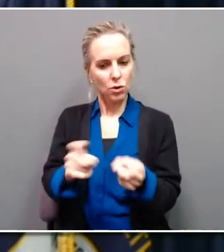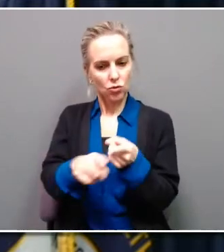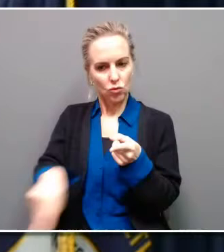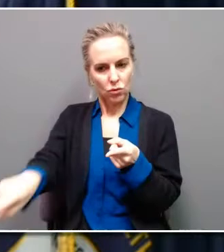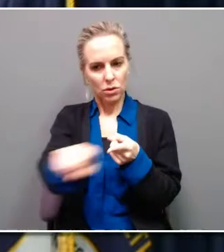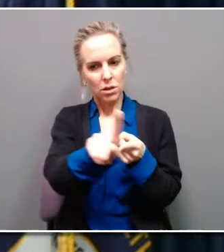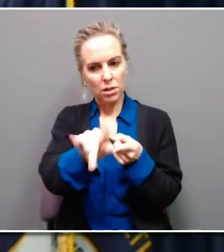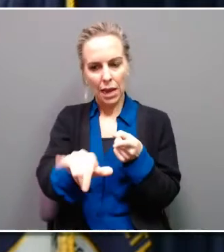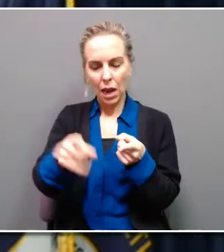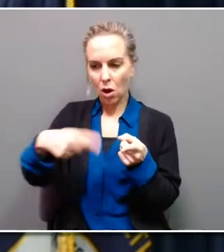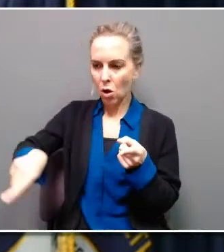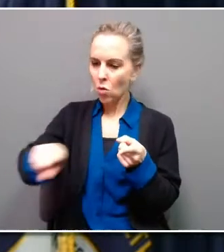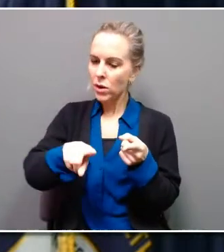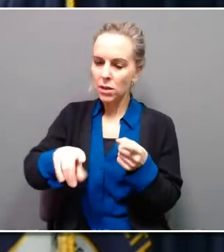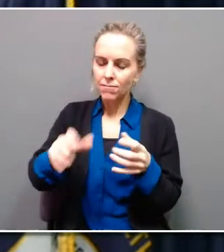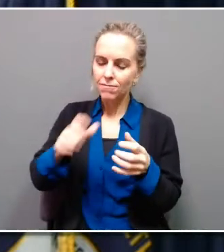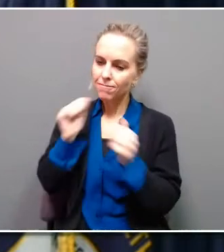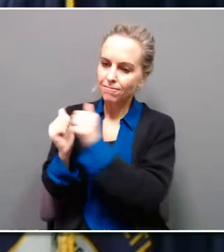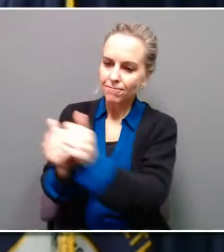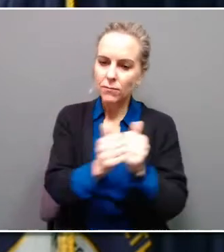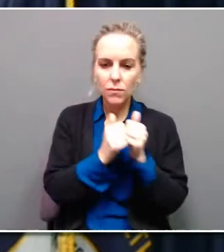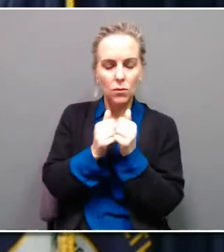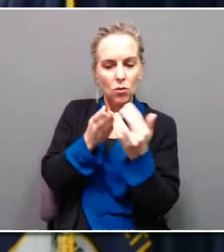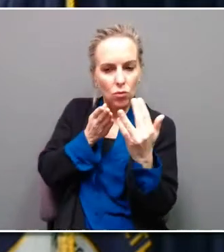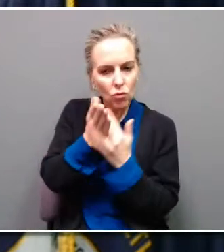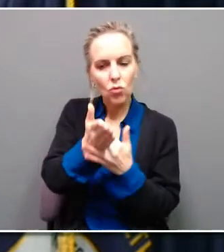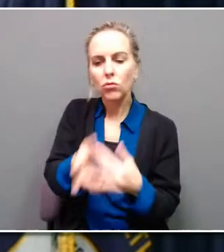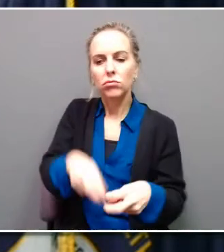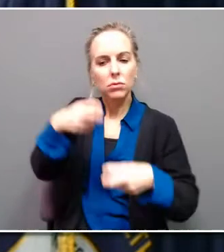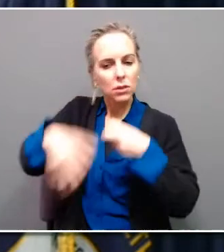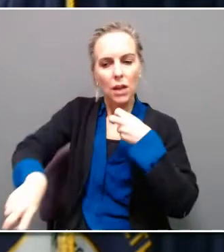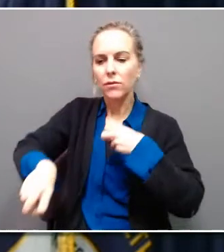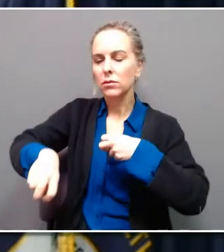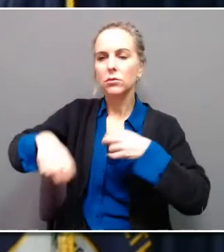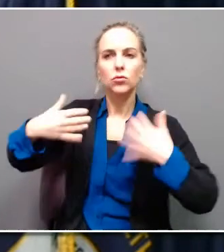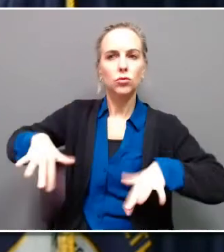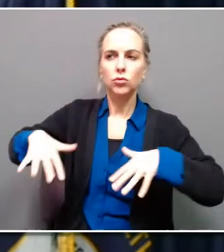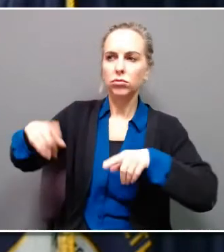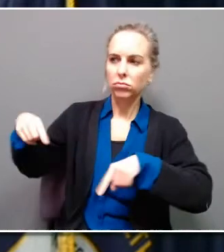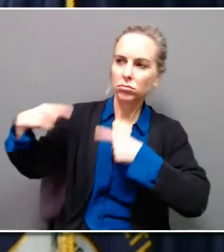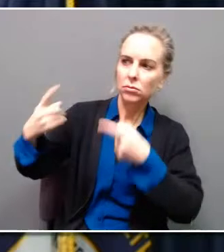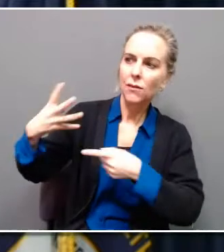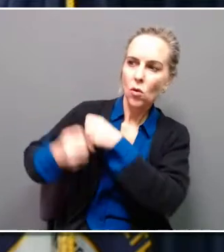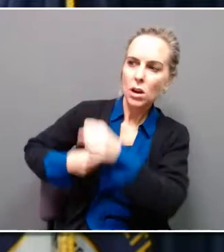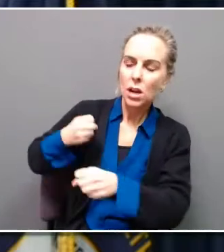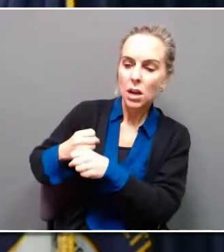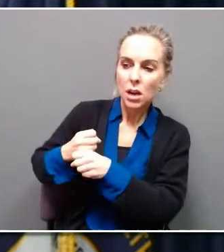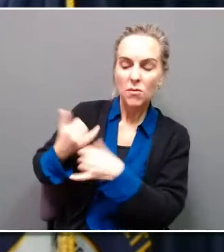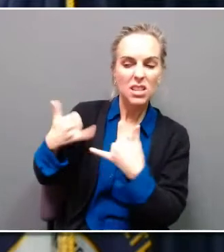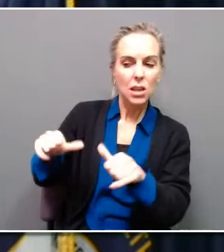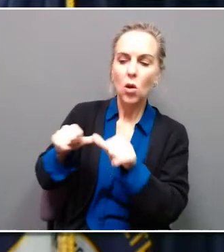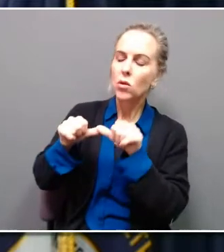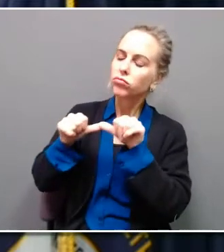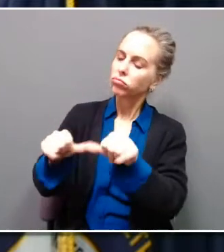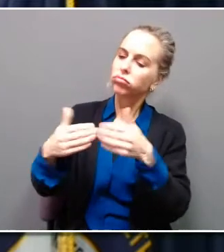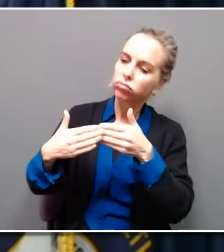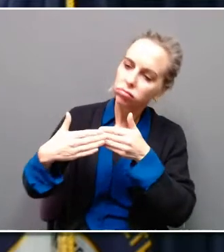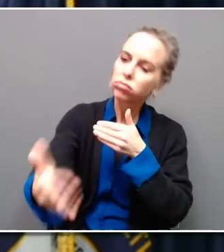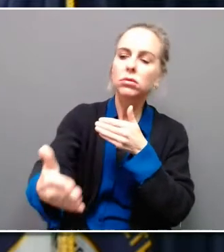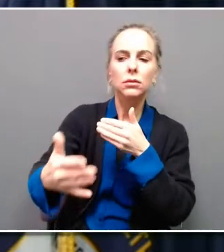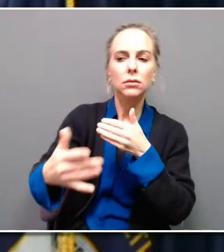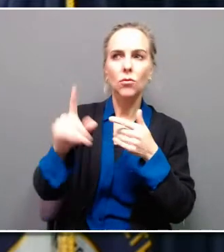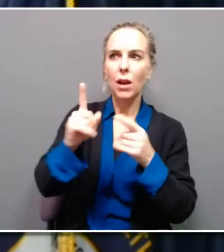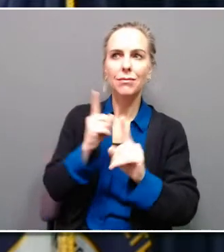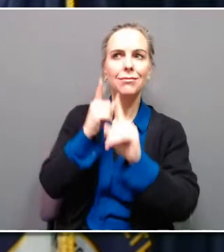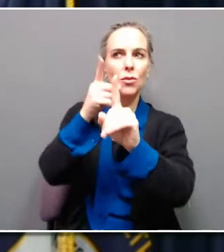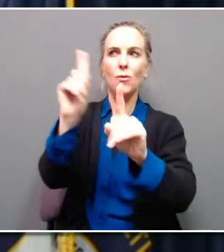gotten through so many hard times over the past 4 years, and how together we have moved forward to arrive where we are today as